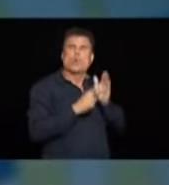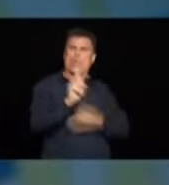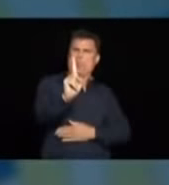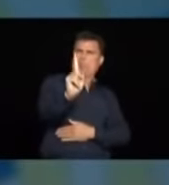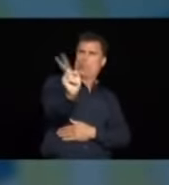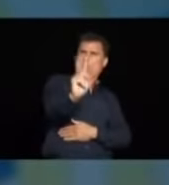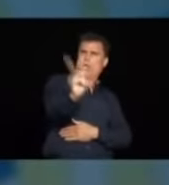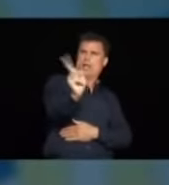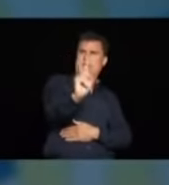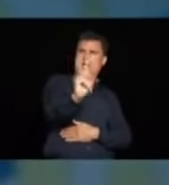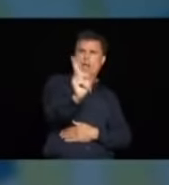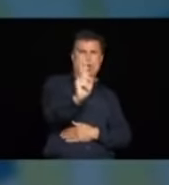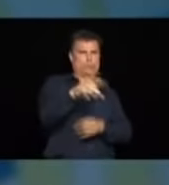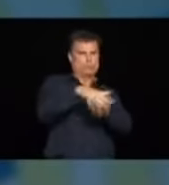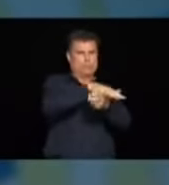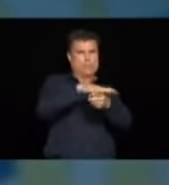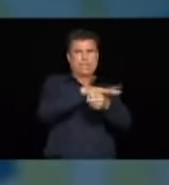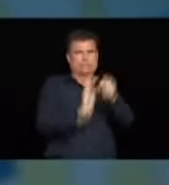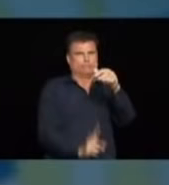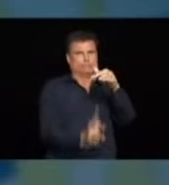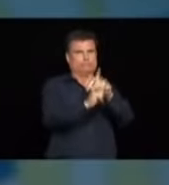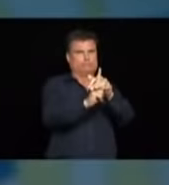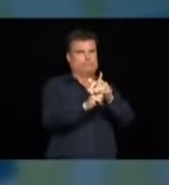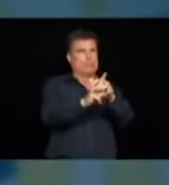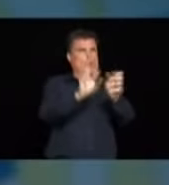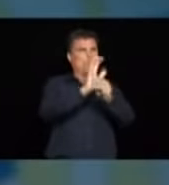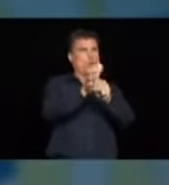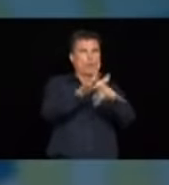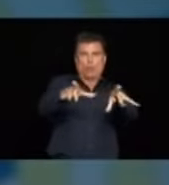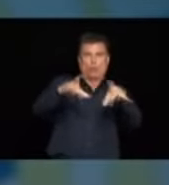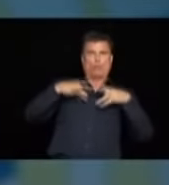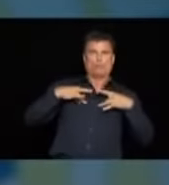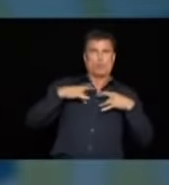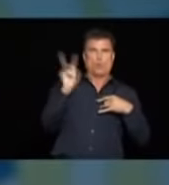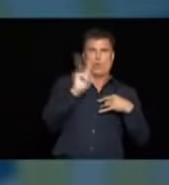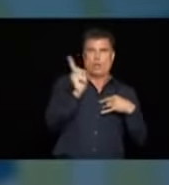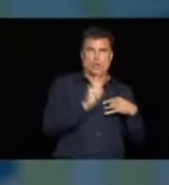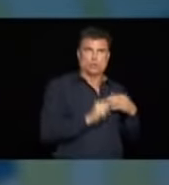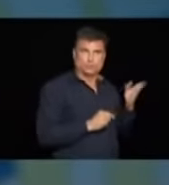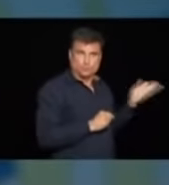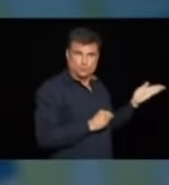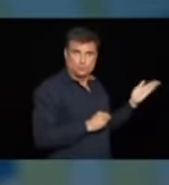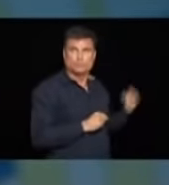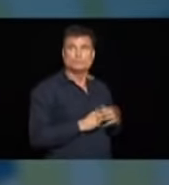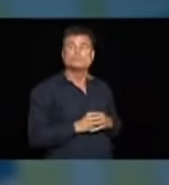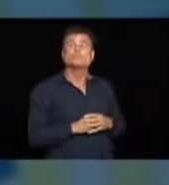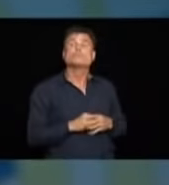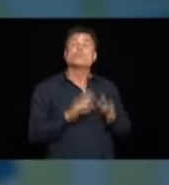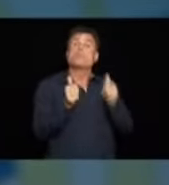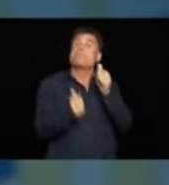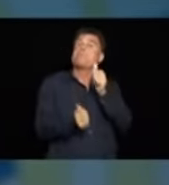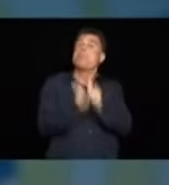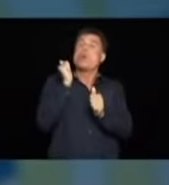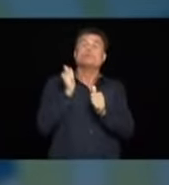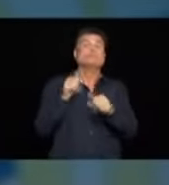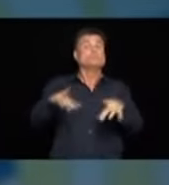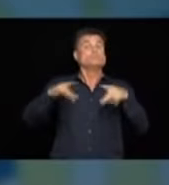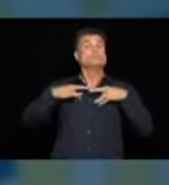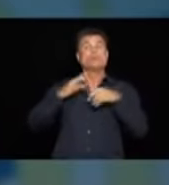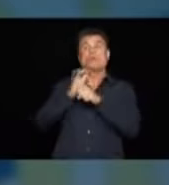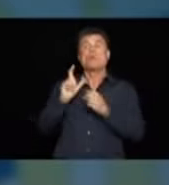that big group of people that we know were infected locally, either through clusters or